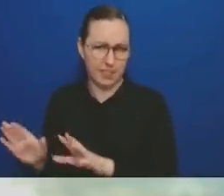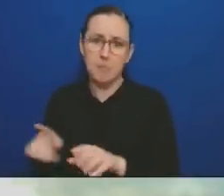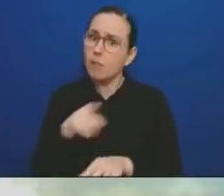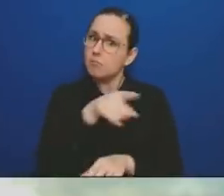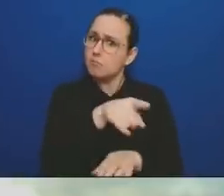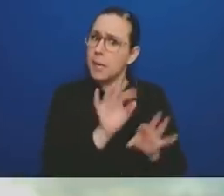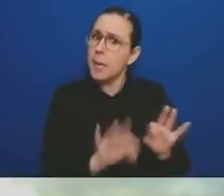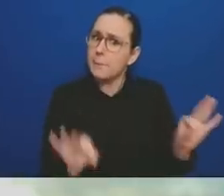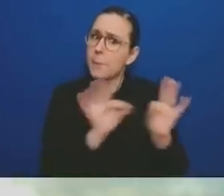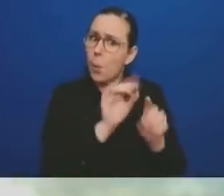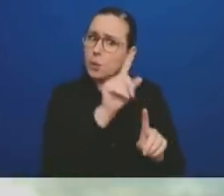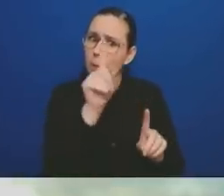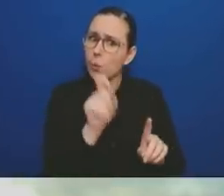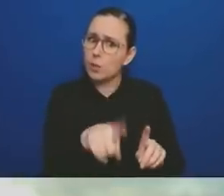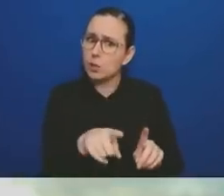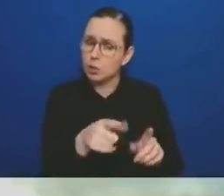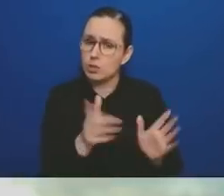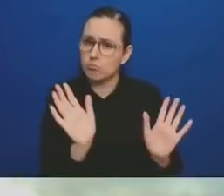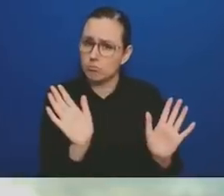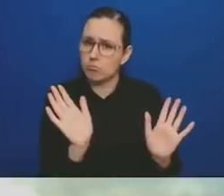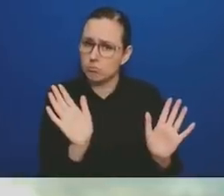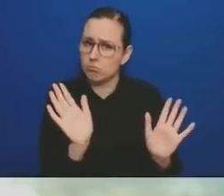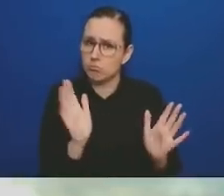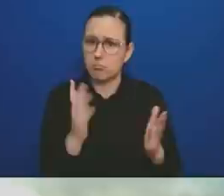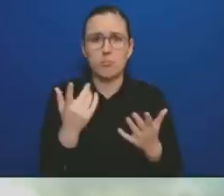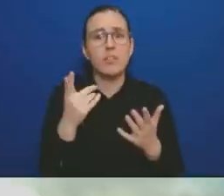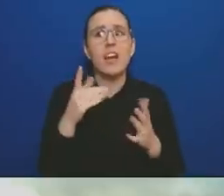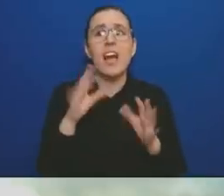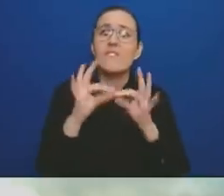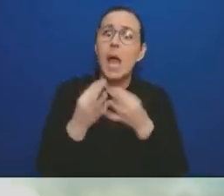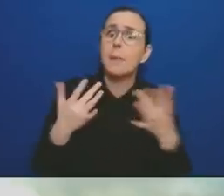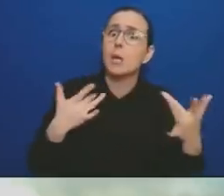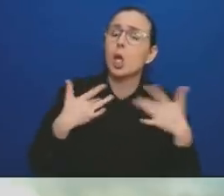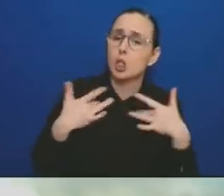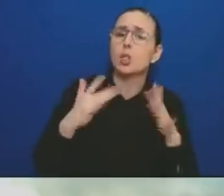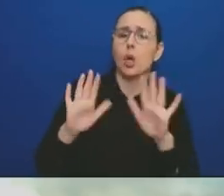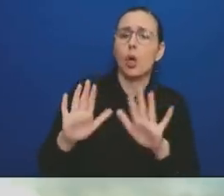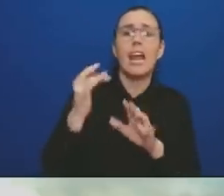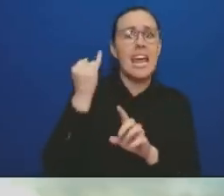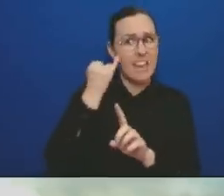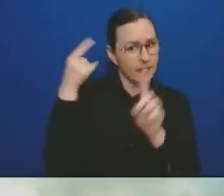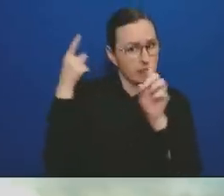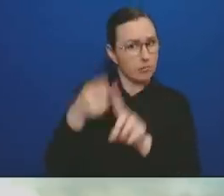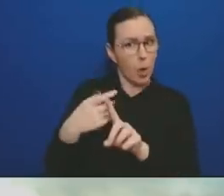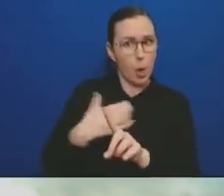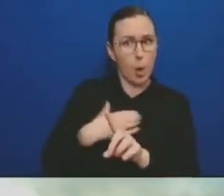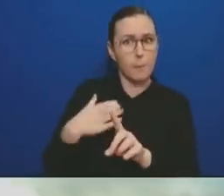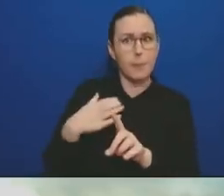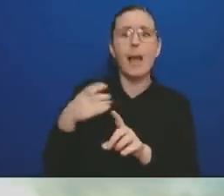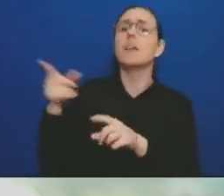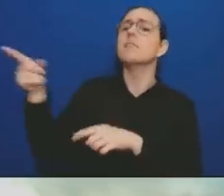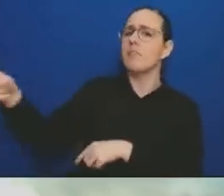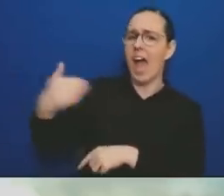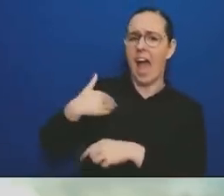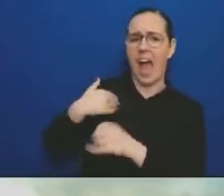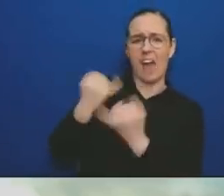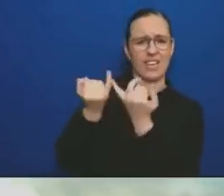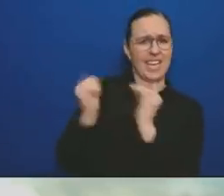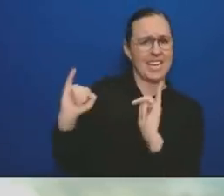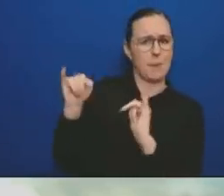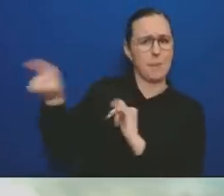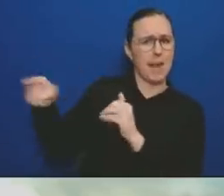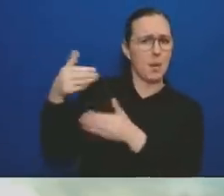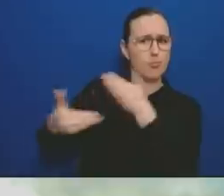everybody. But this is an important question, and I'm very appreciative of the family's concern. And if there's specific